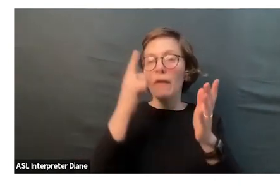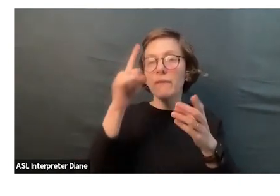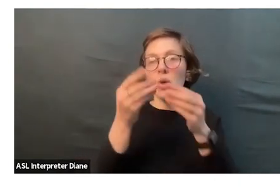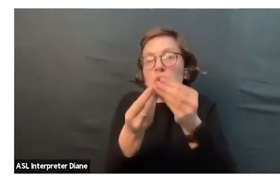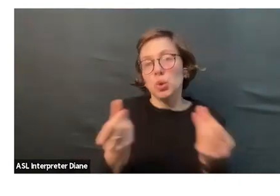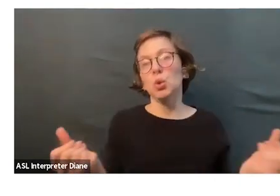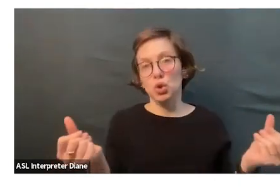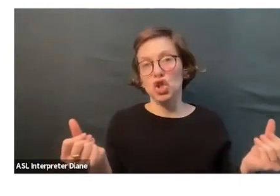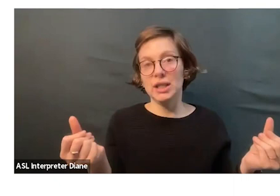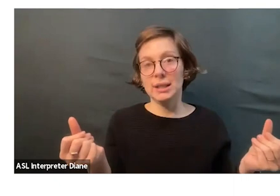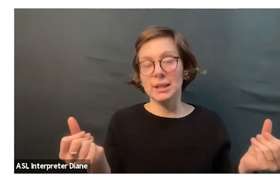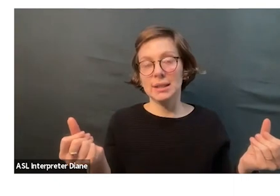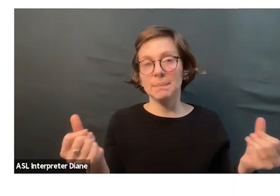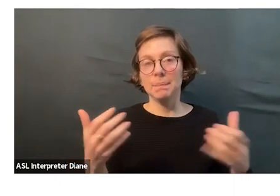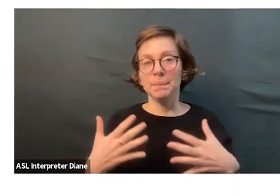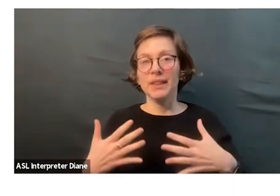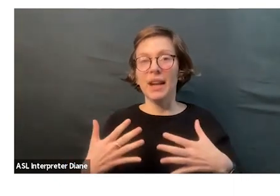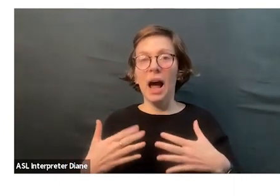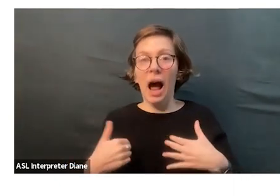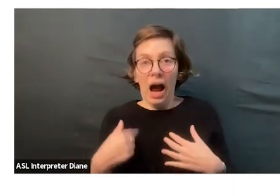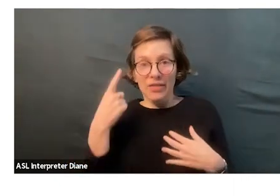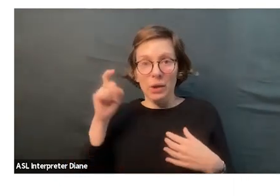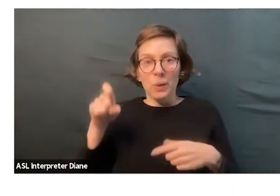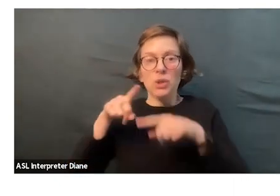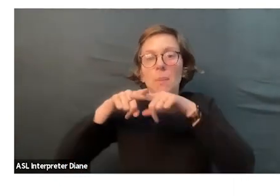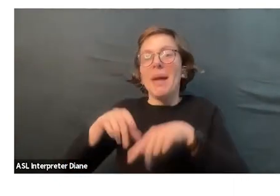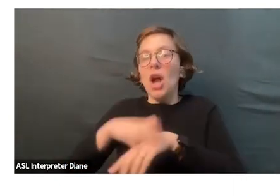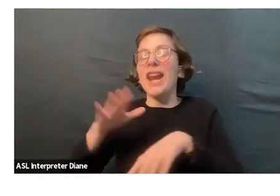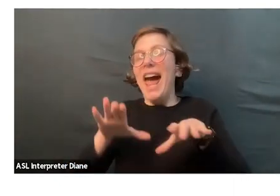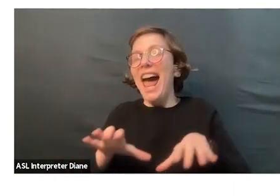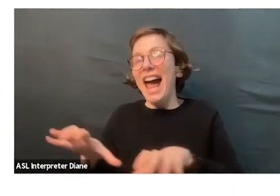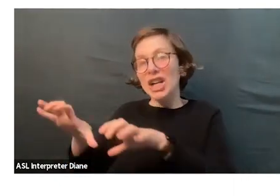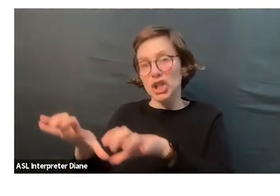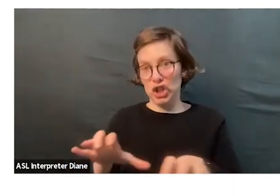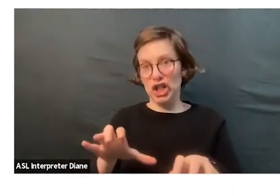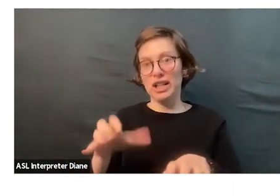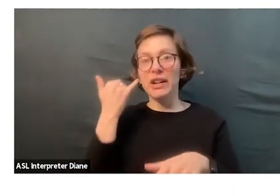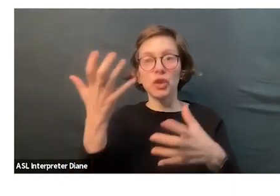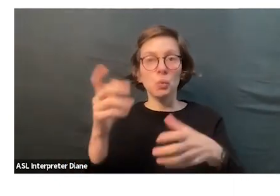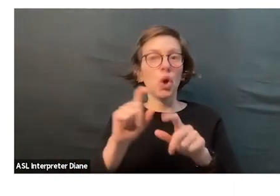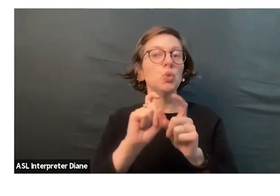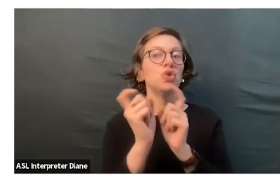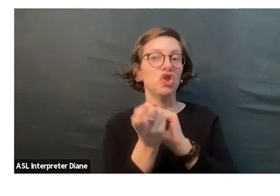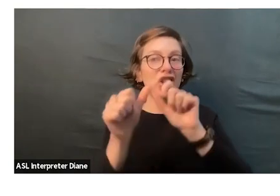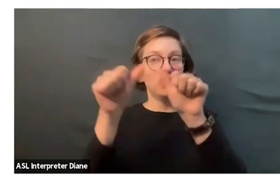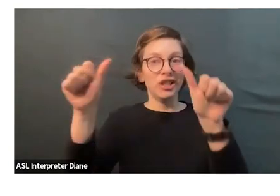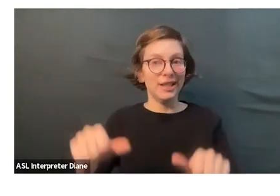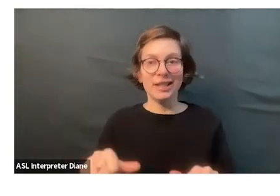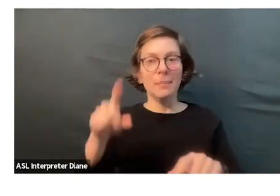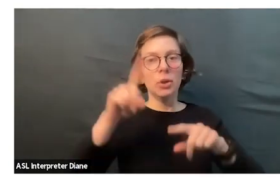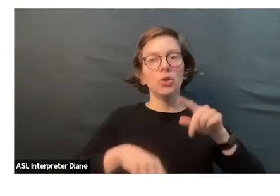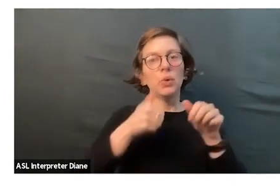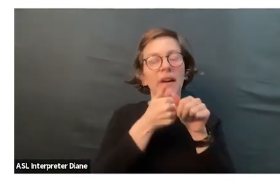PowerPoint presentation format so that parts of the slides are consistently left free to allow for closed